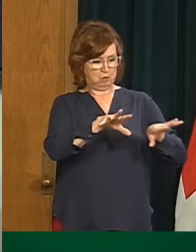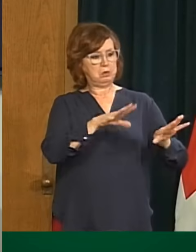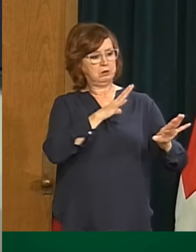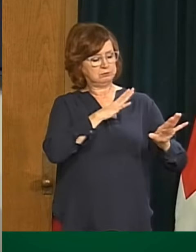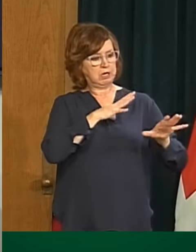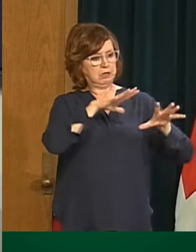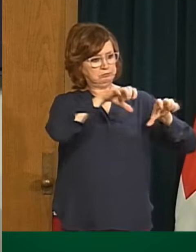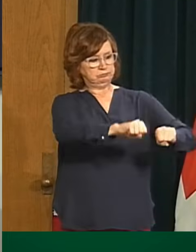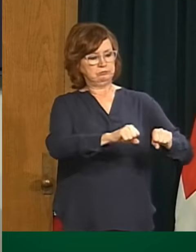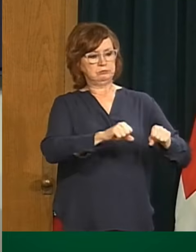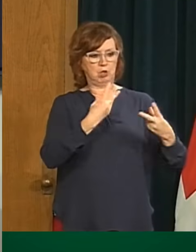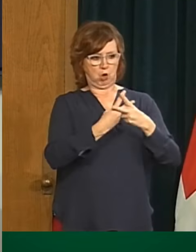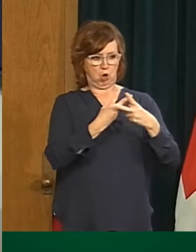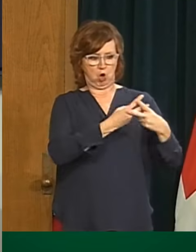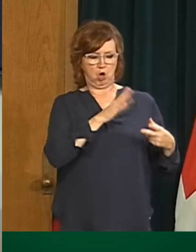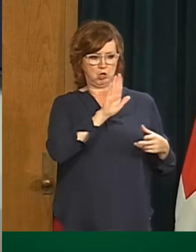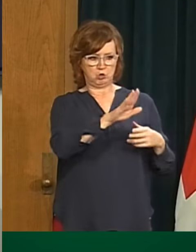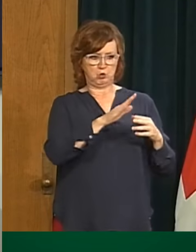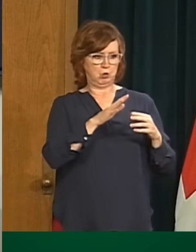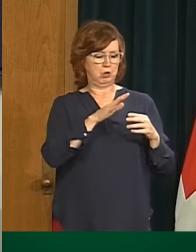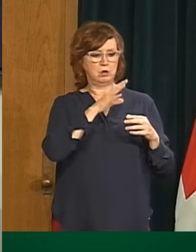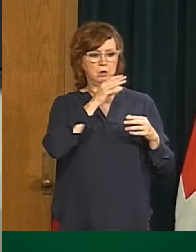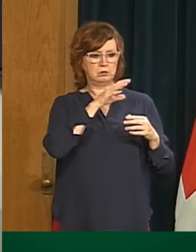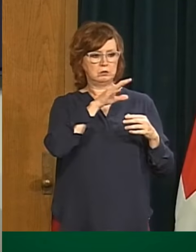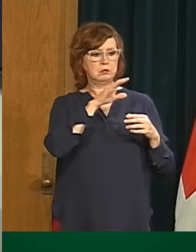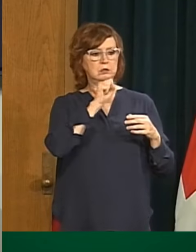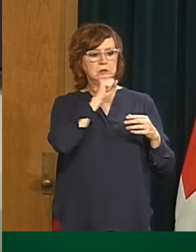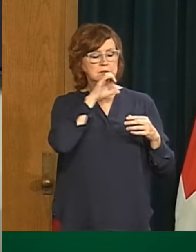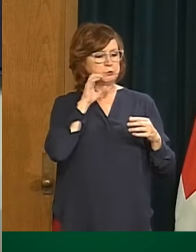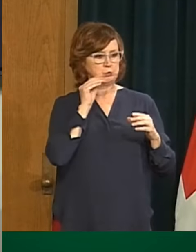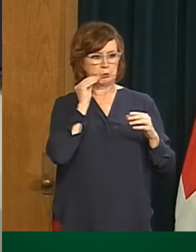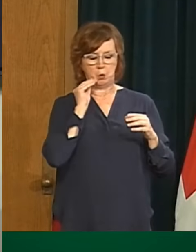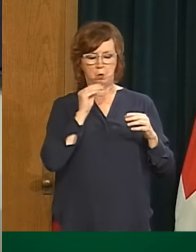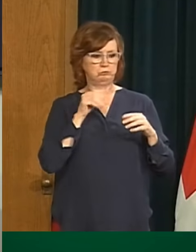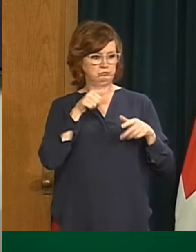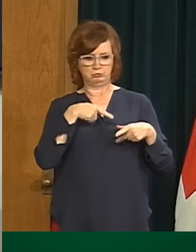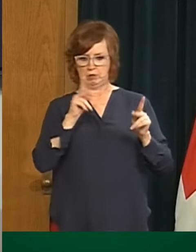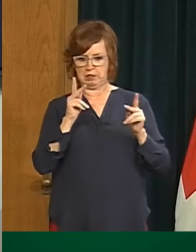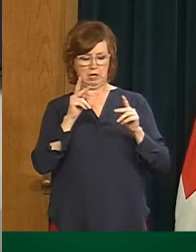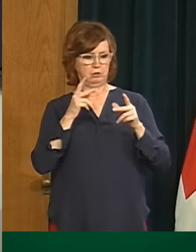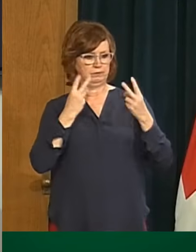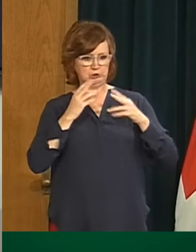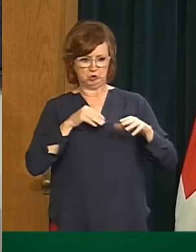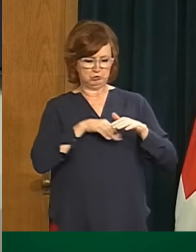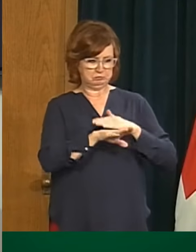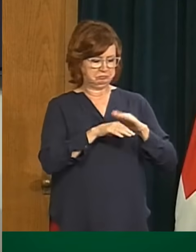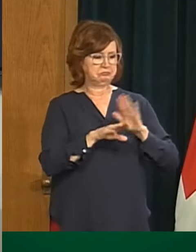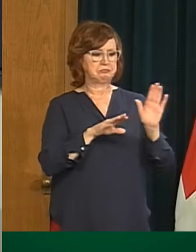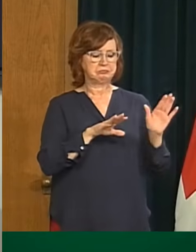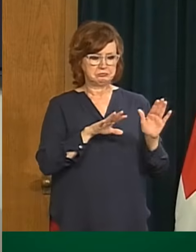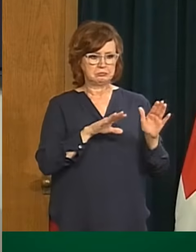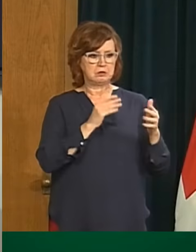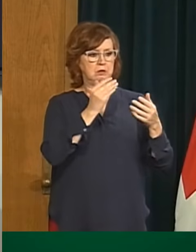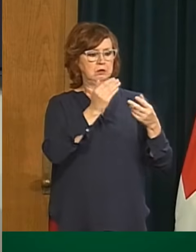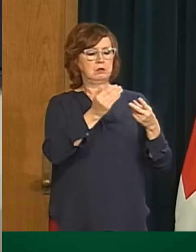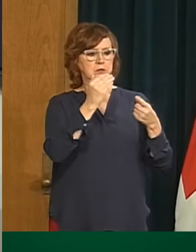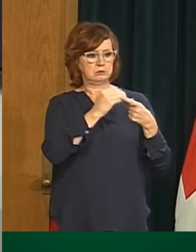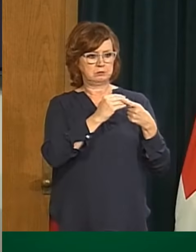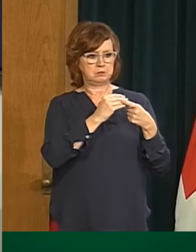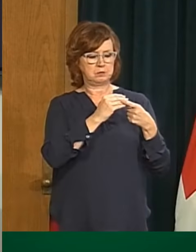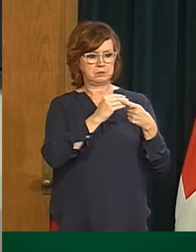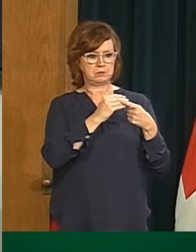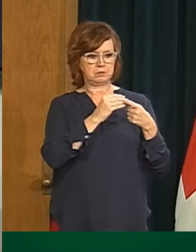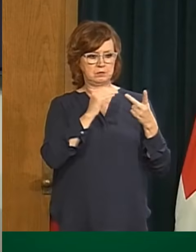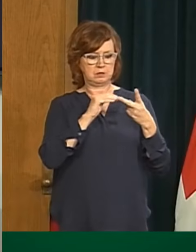patient safety perspective, that the key to any outbreak is to minimize public access to a healthcare facility. And in all of our facilities,